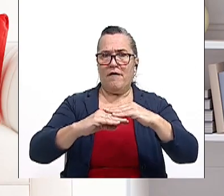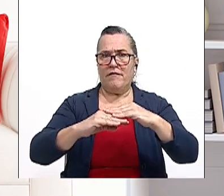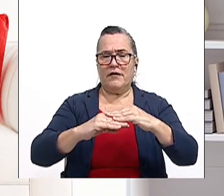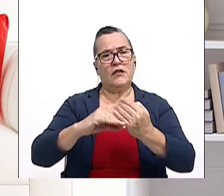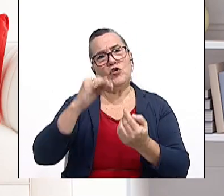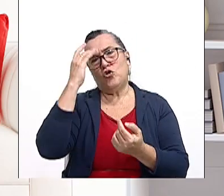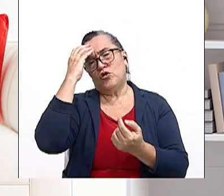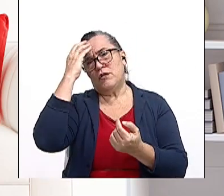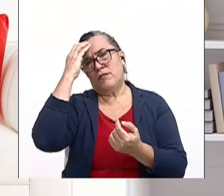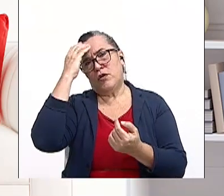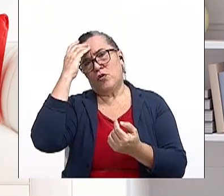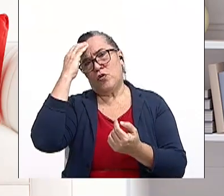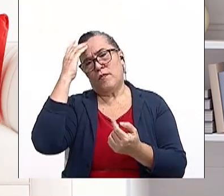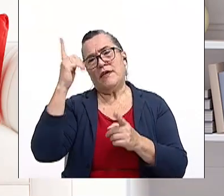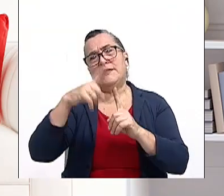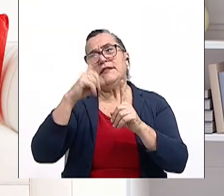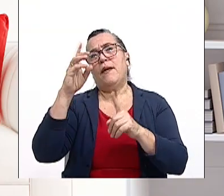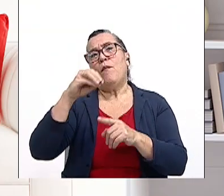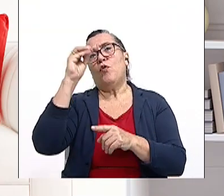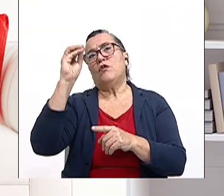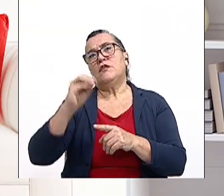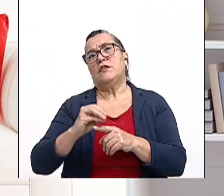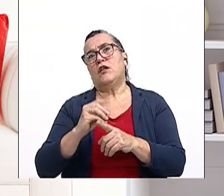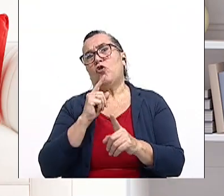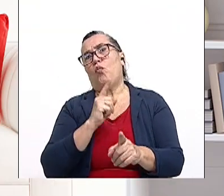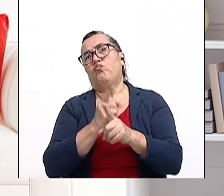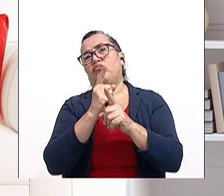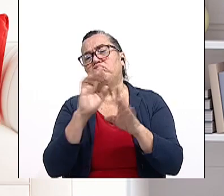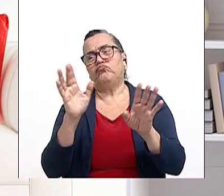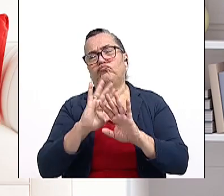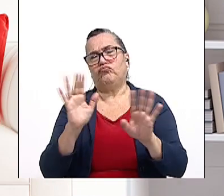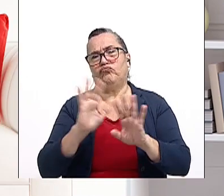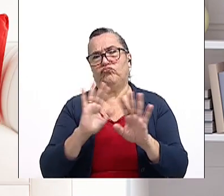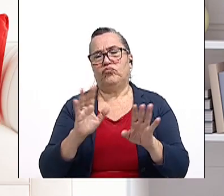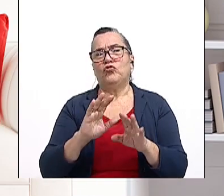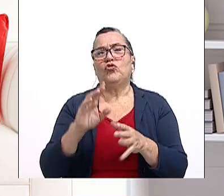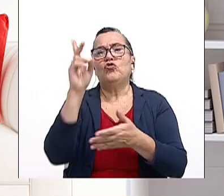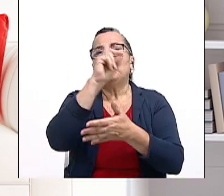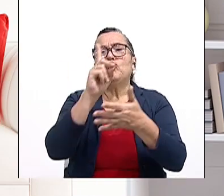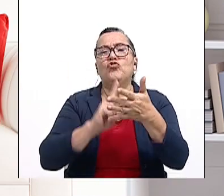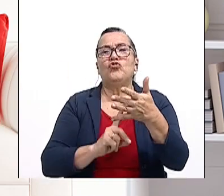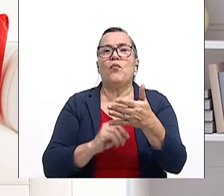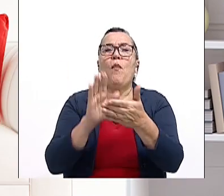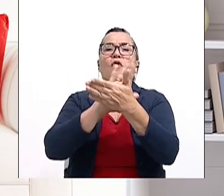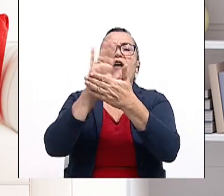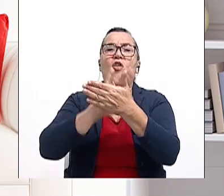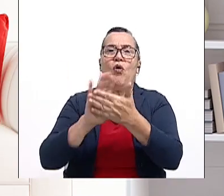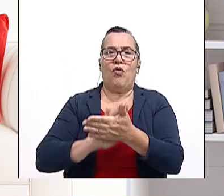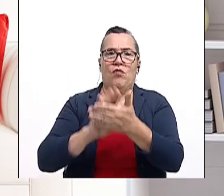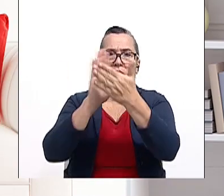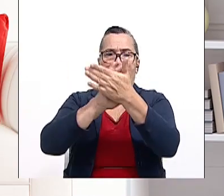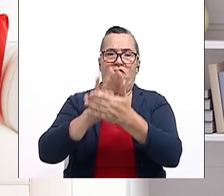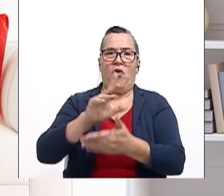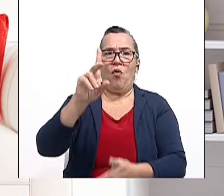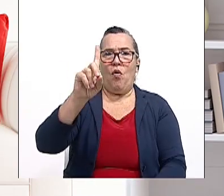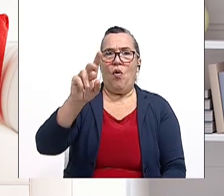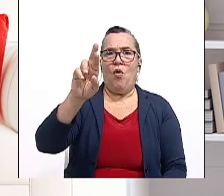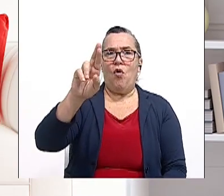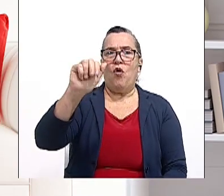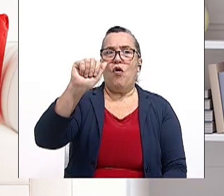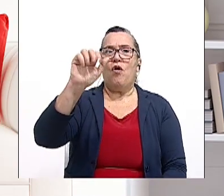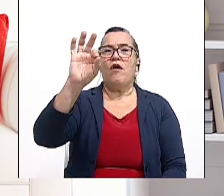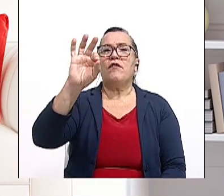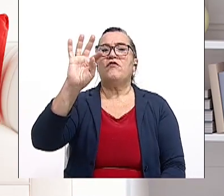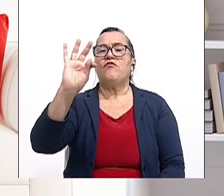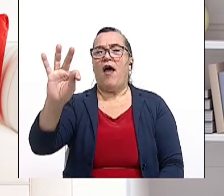being 100% accurate, okay? So remember that this is a draft, okay? So now we are going to